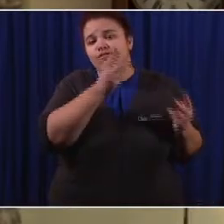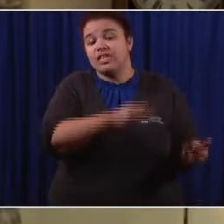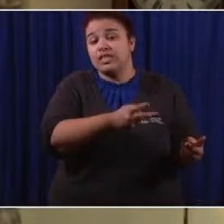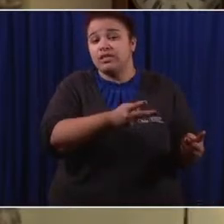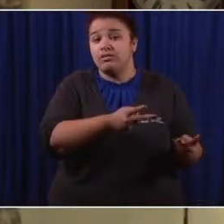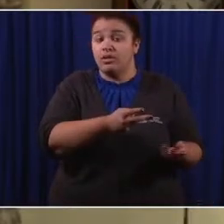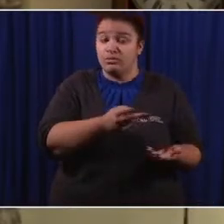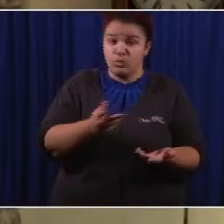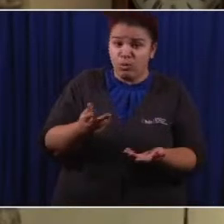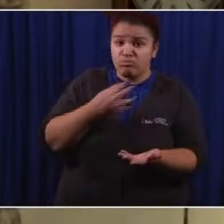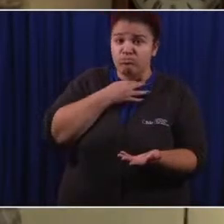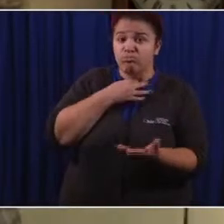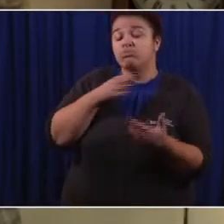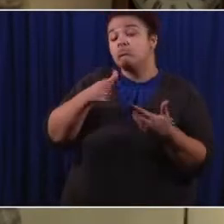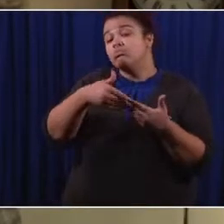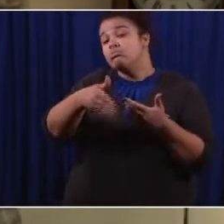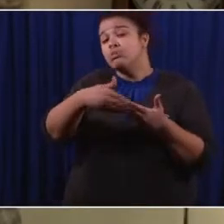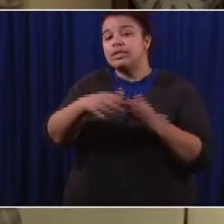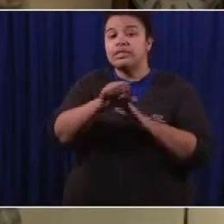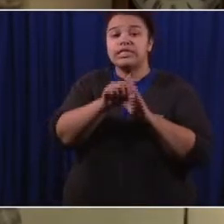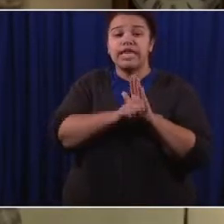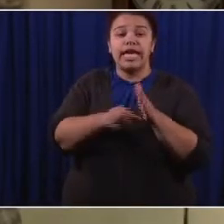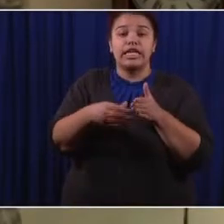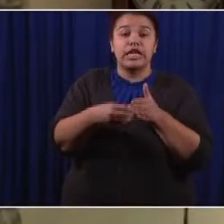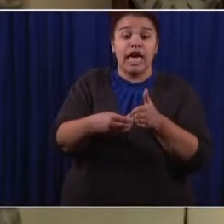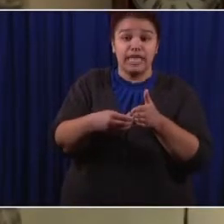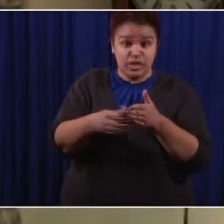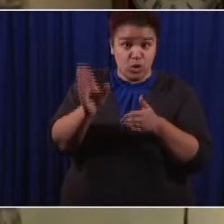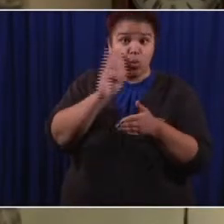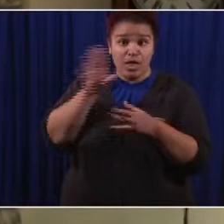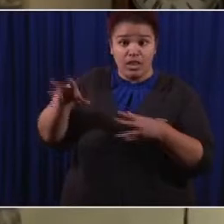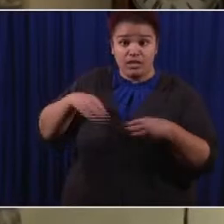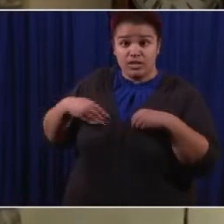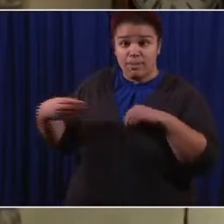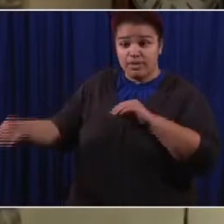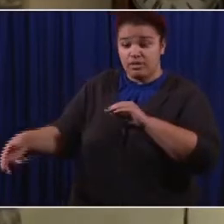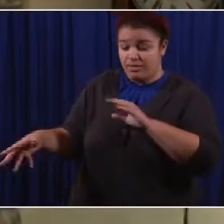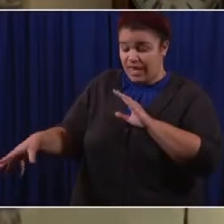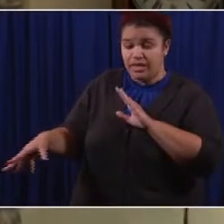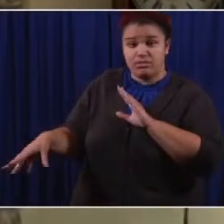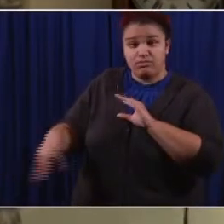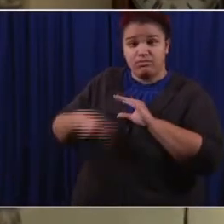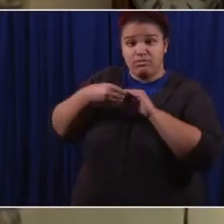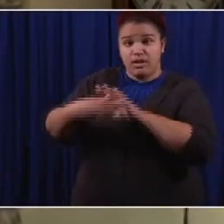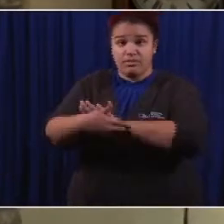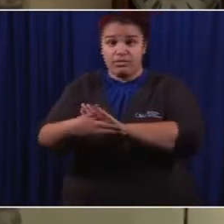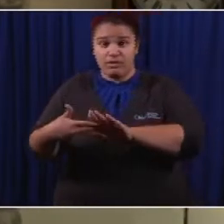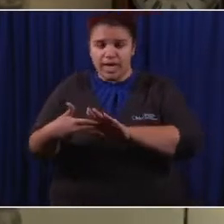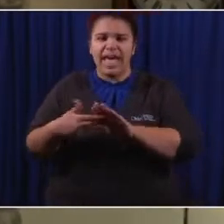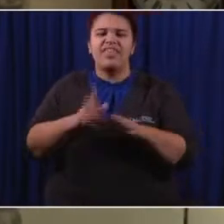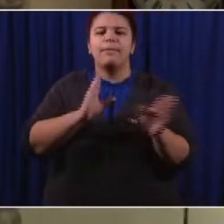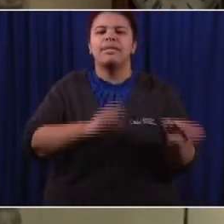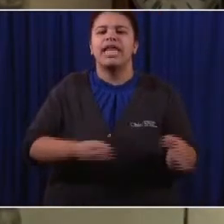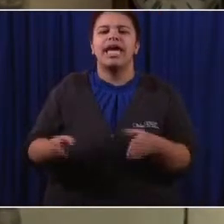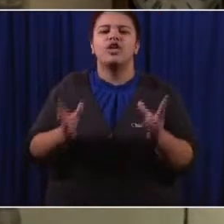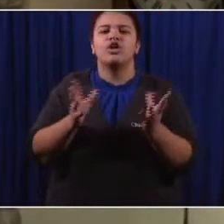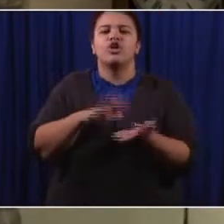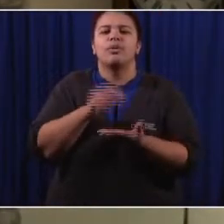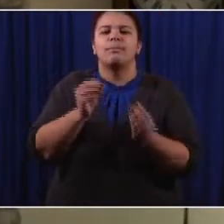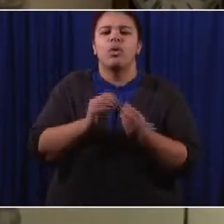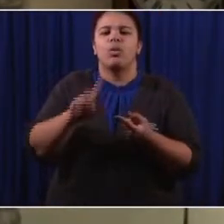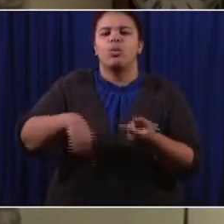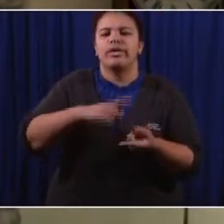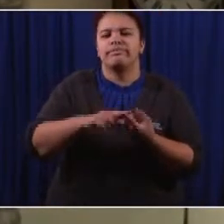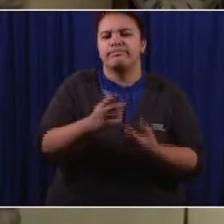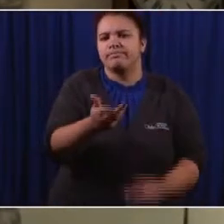state's upcoming guidelines that might align with that? And when can we expect to learn more about that plan? Yeah, again, I want to